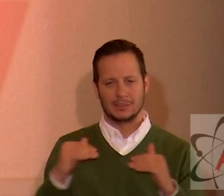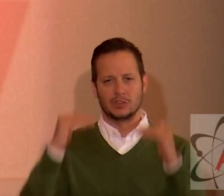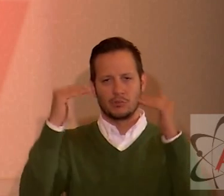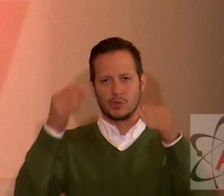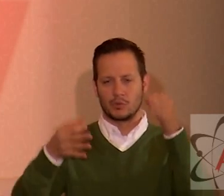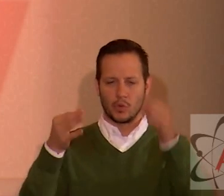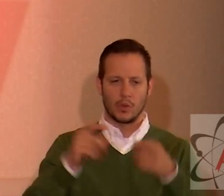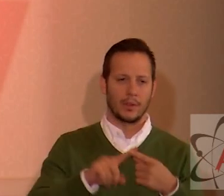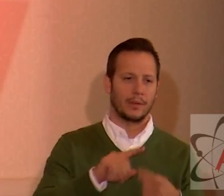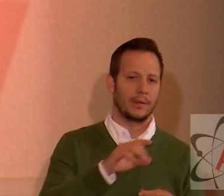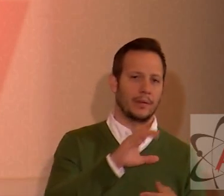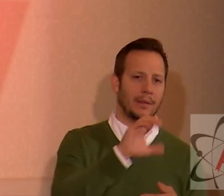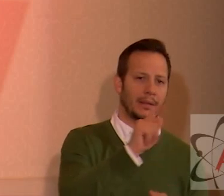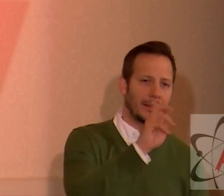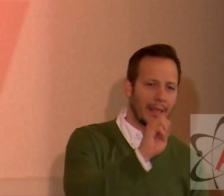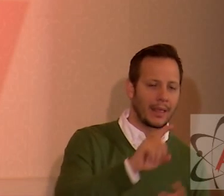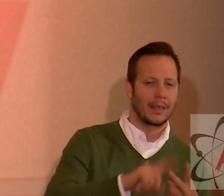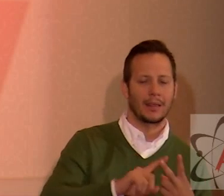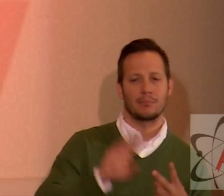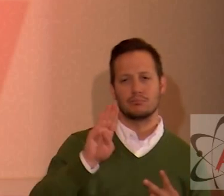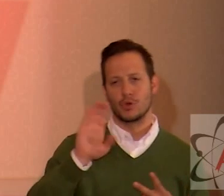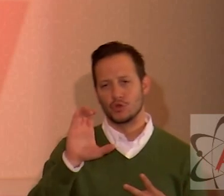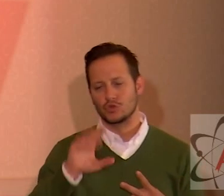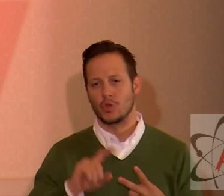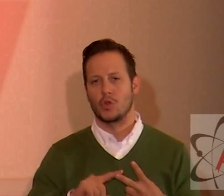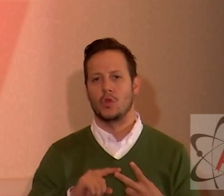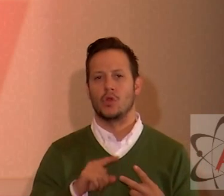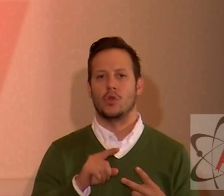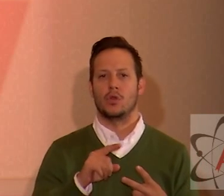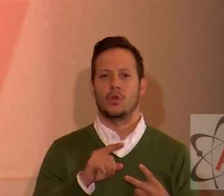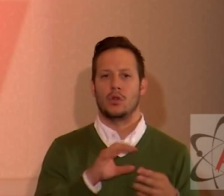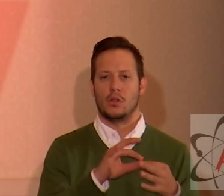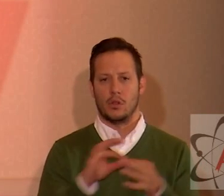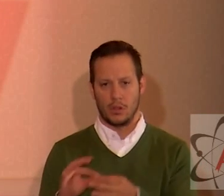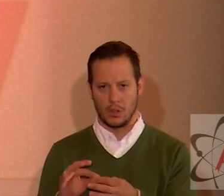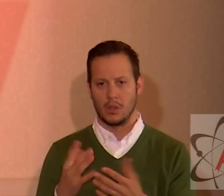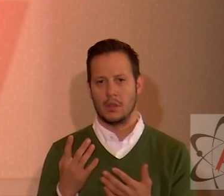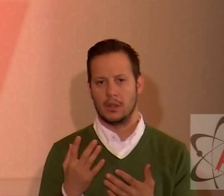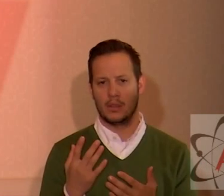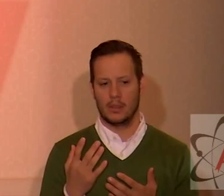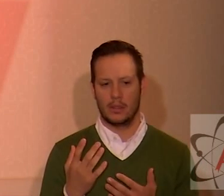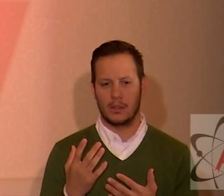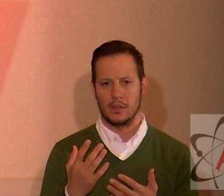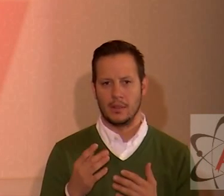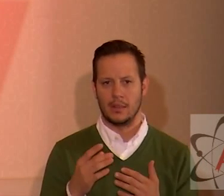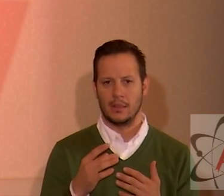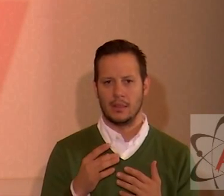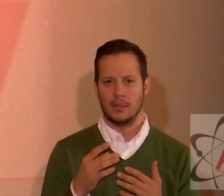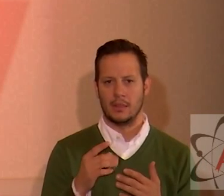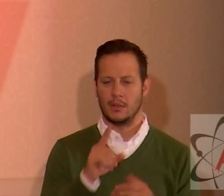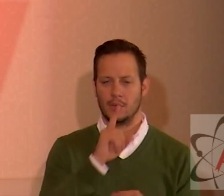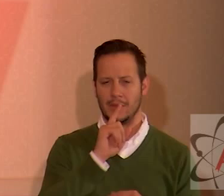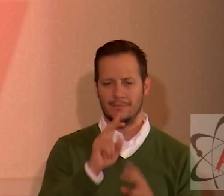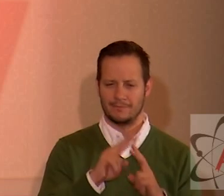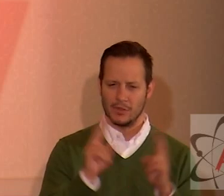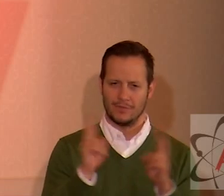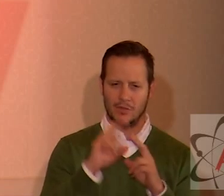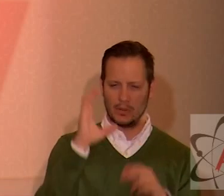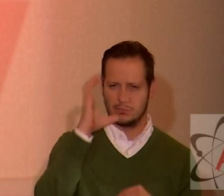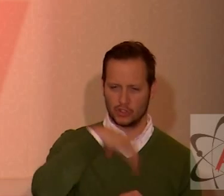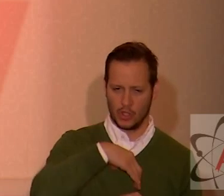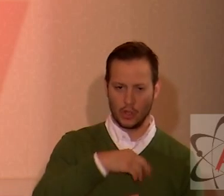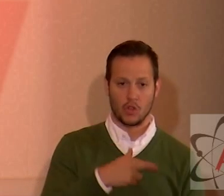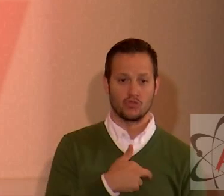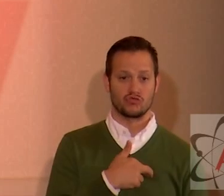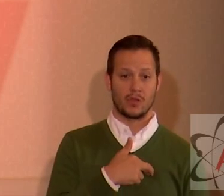about contraception that could still eventually lead to a conclusion that I consider quite incredibly bizarre.